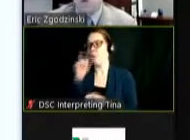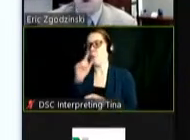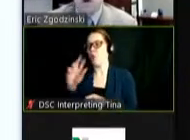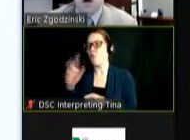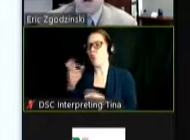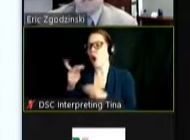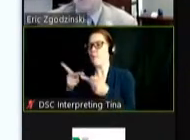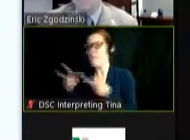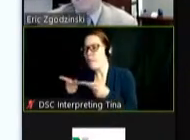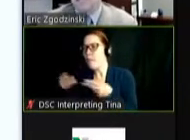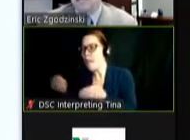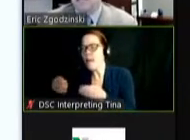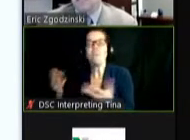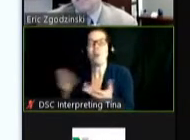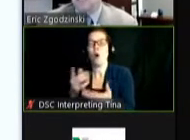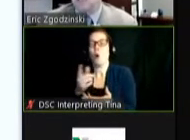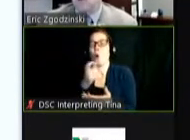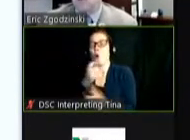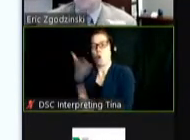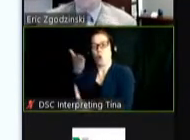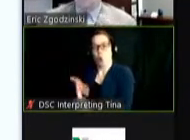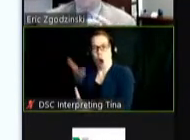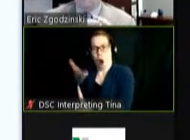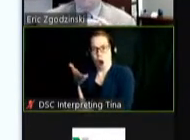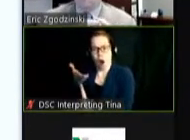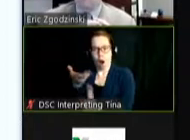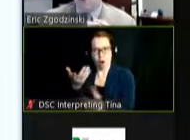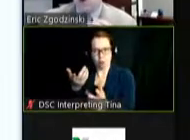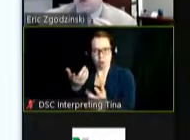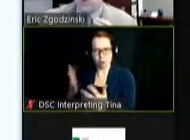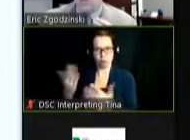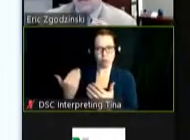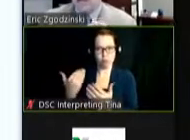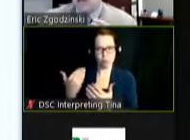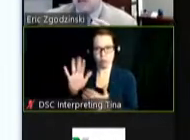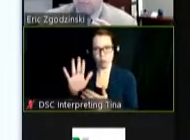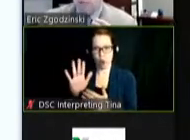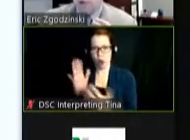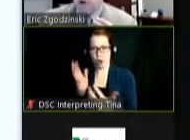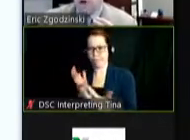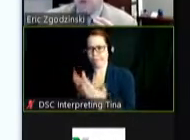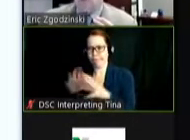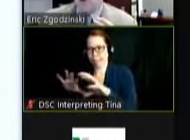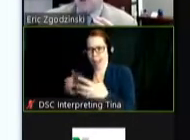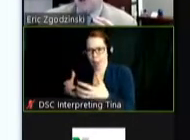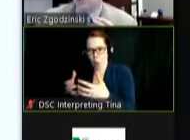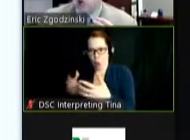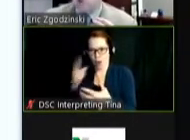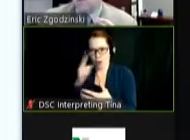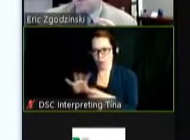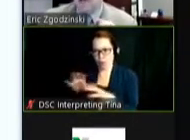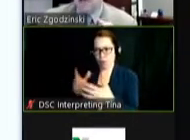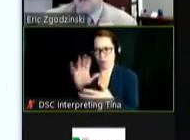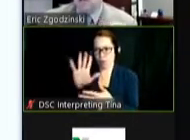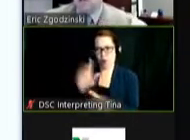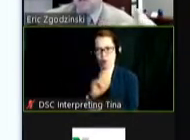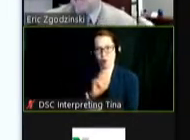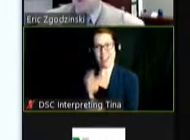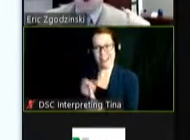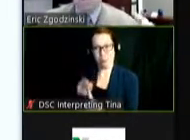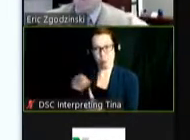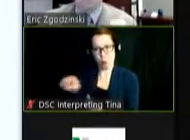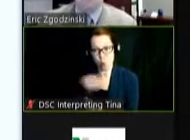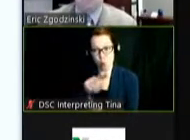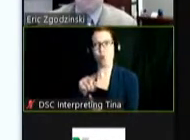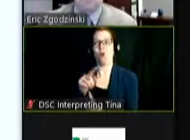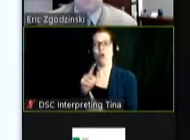you? So we can kind of get an idea then too of where you might end up for your dose that is going to be